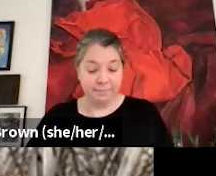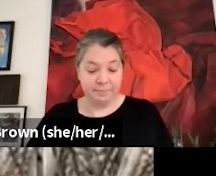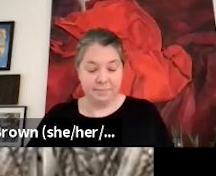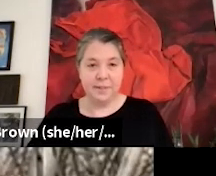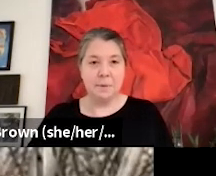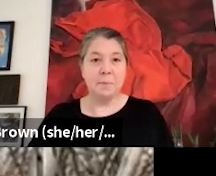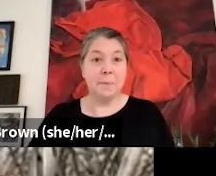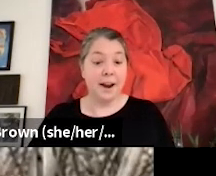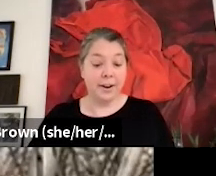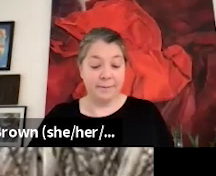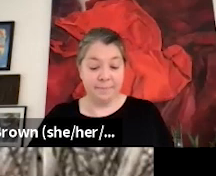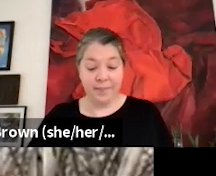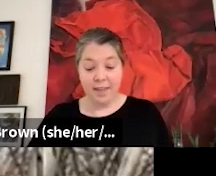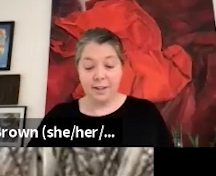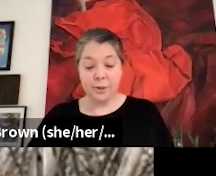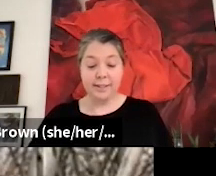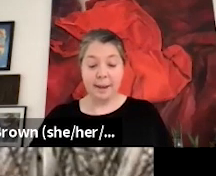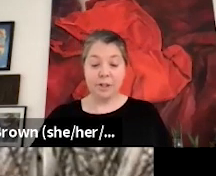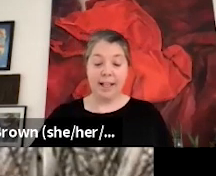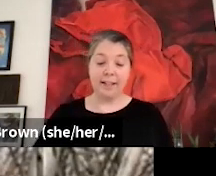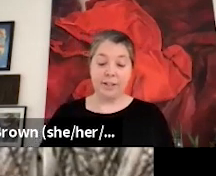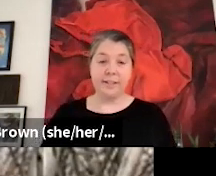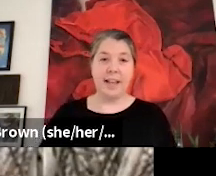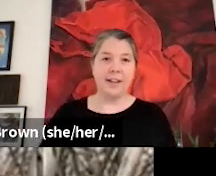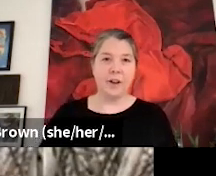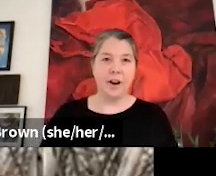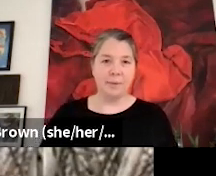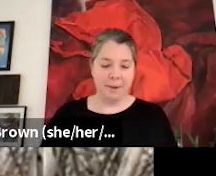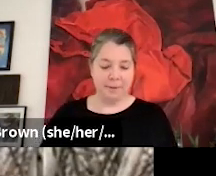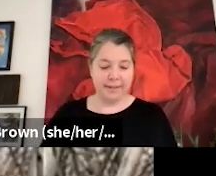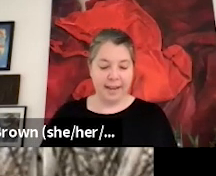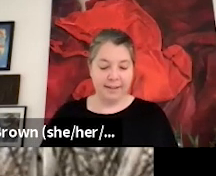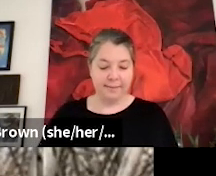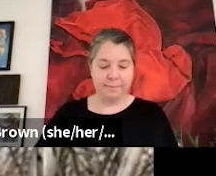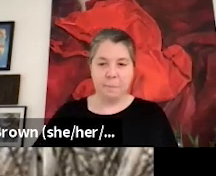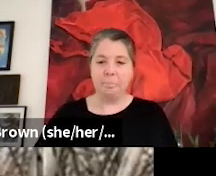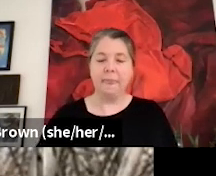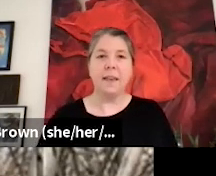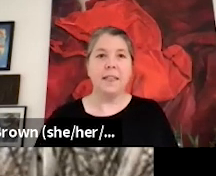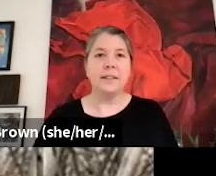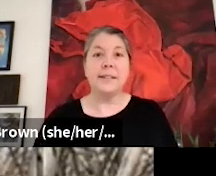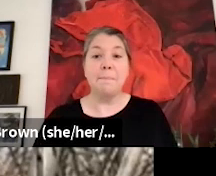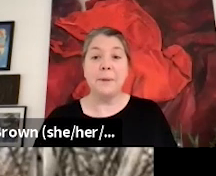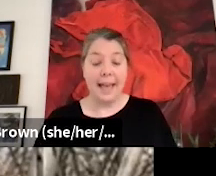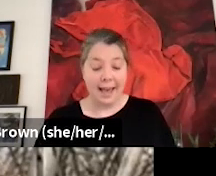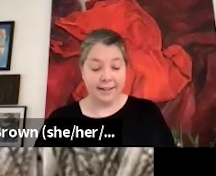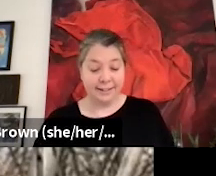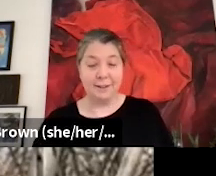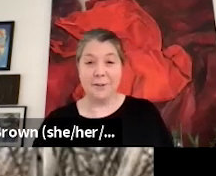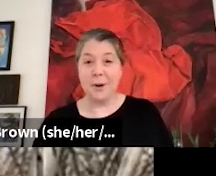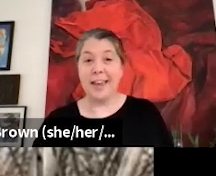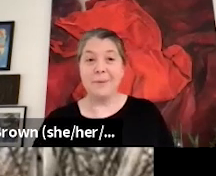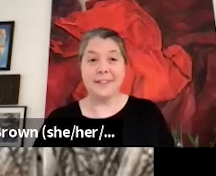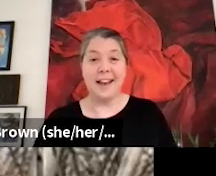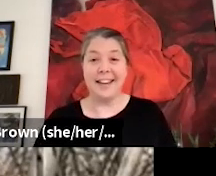power, to be prepared, to accept challenges, and to honor my mistakes. The simple act